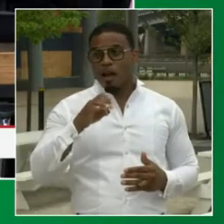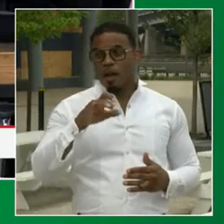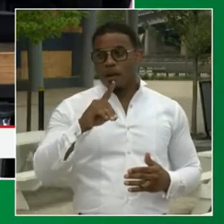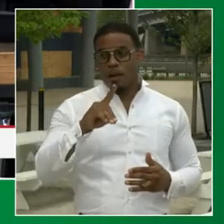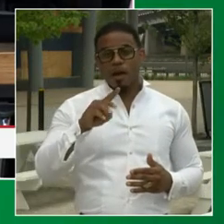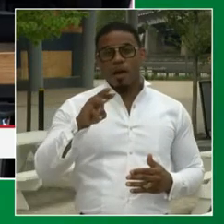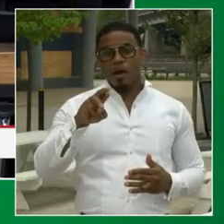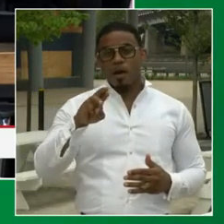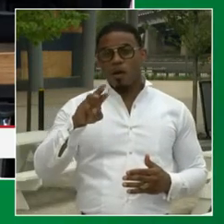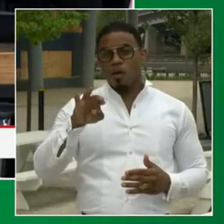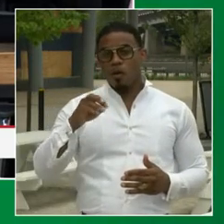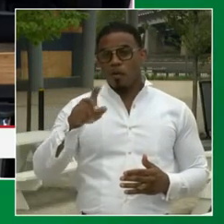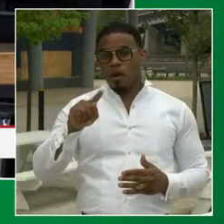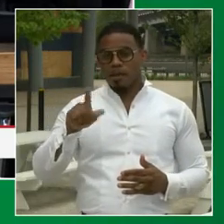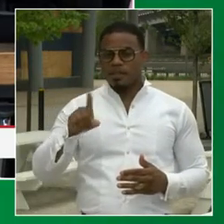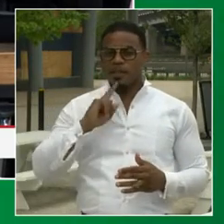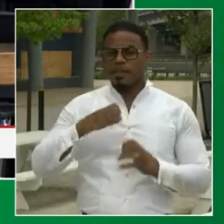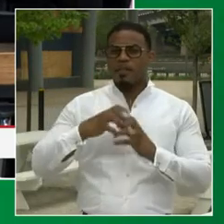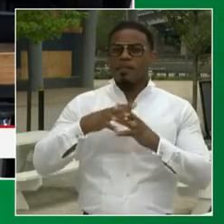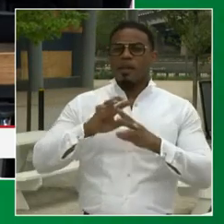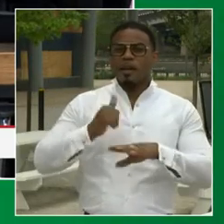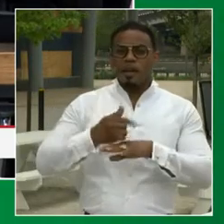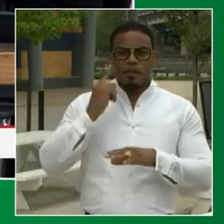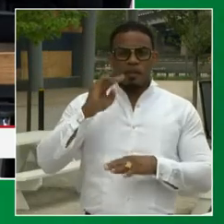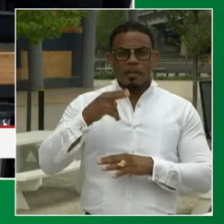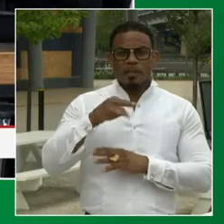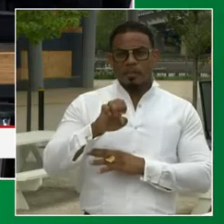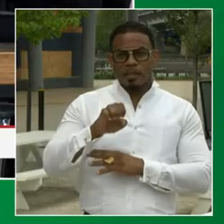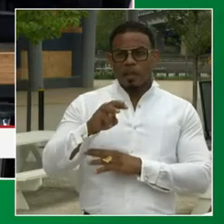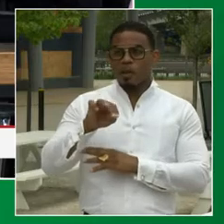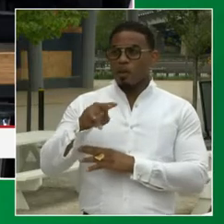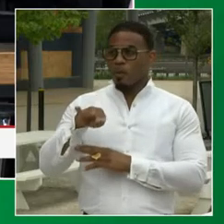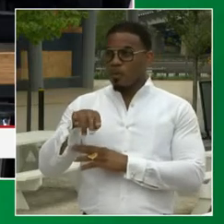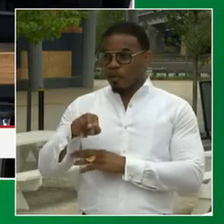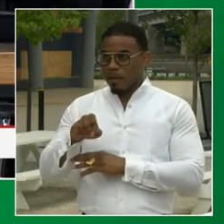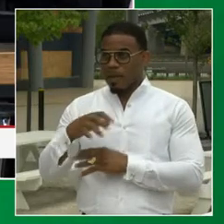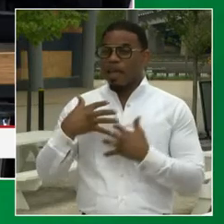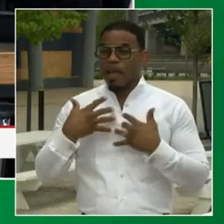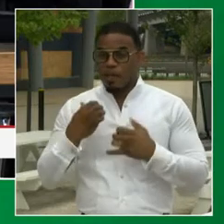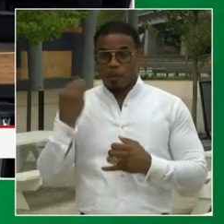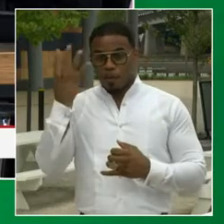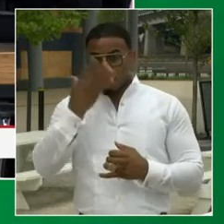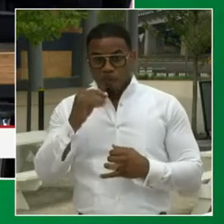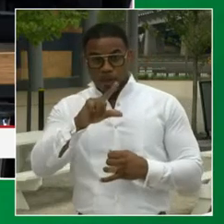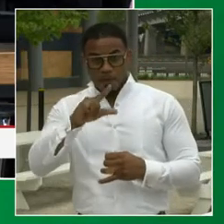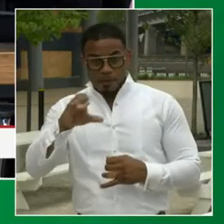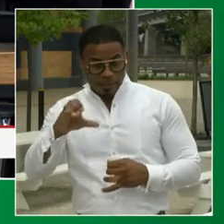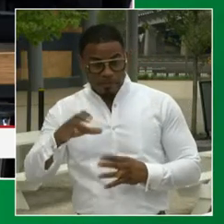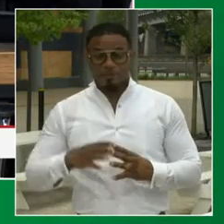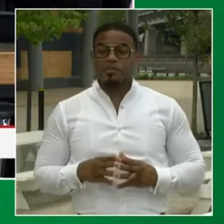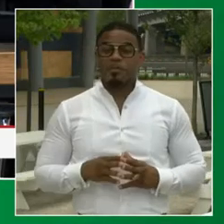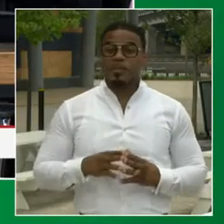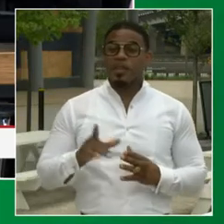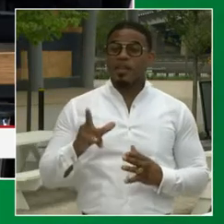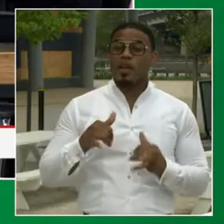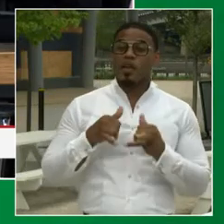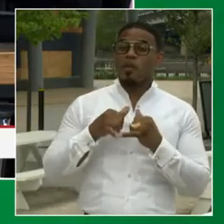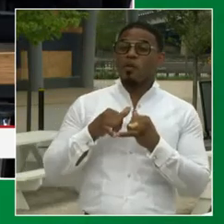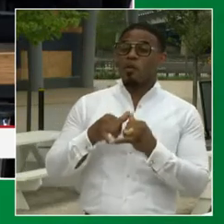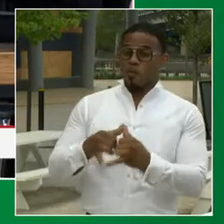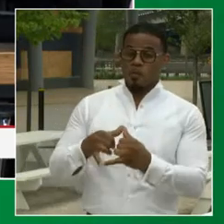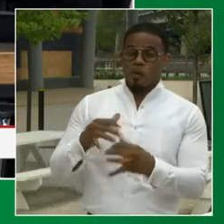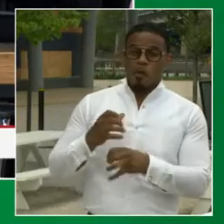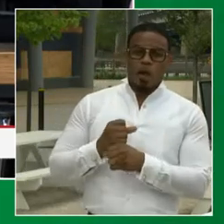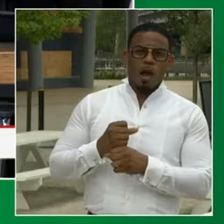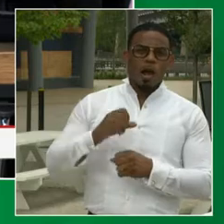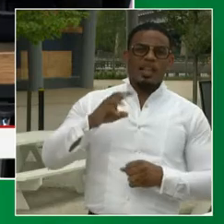and she is the founder of Shea Yaleen Health and Beauty LLC, and she was the